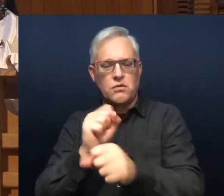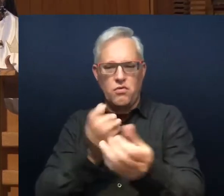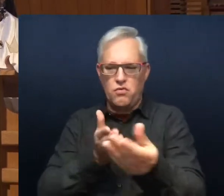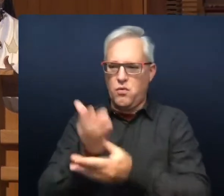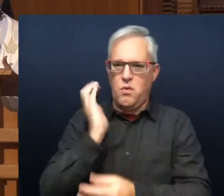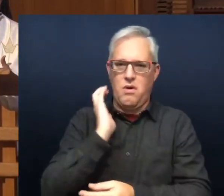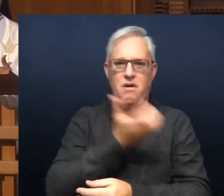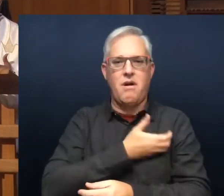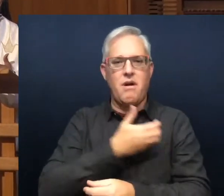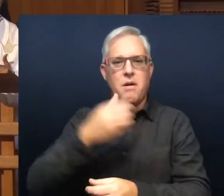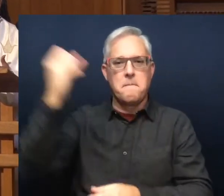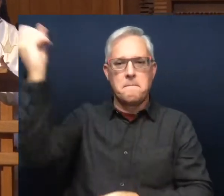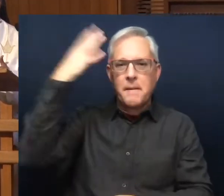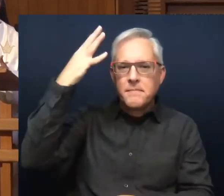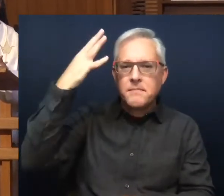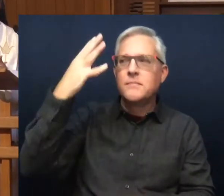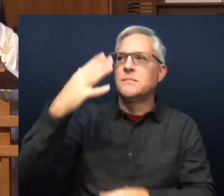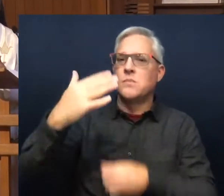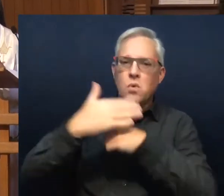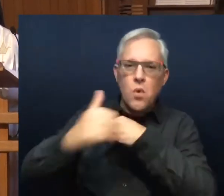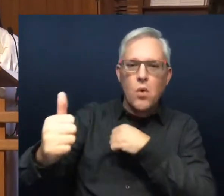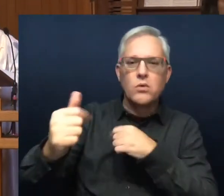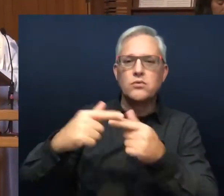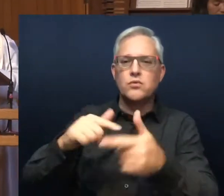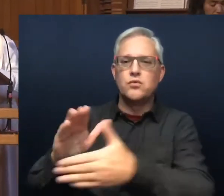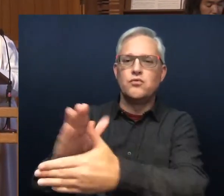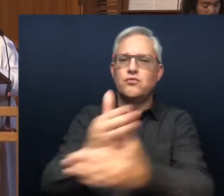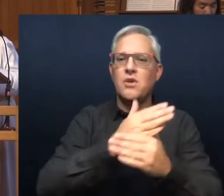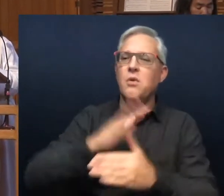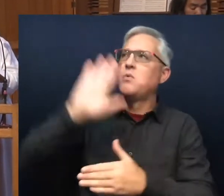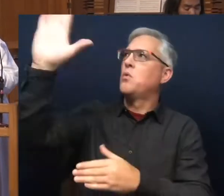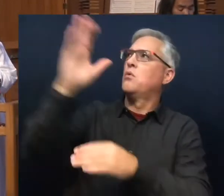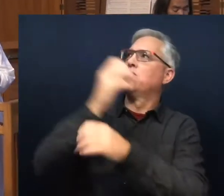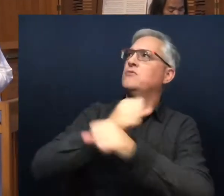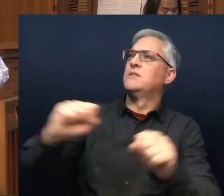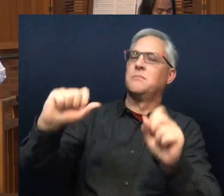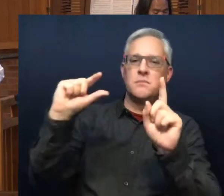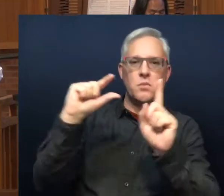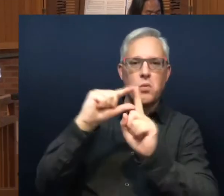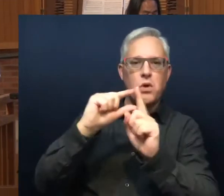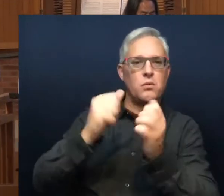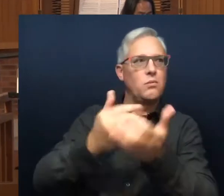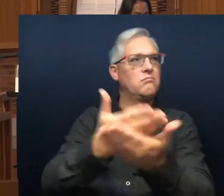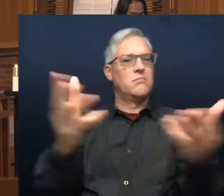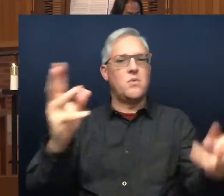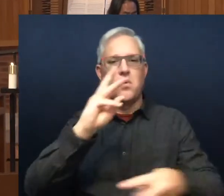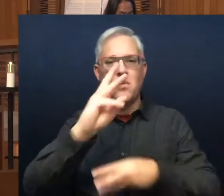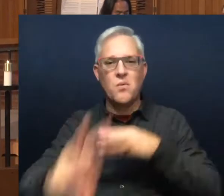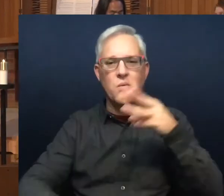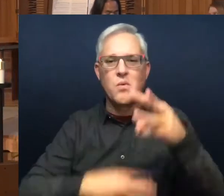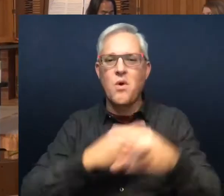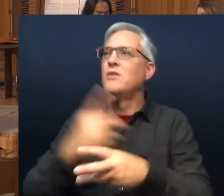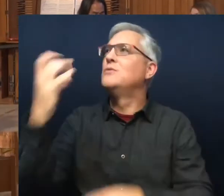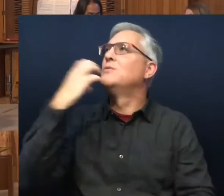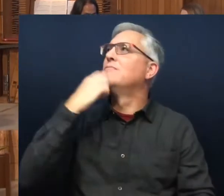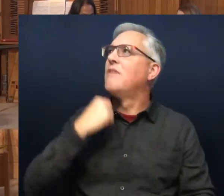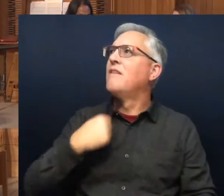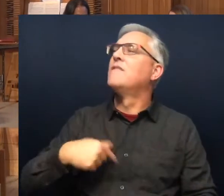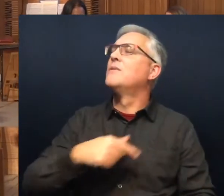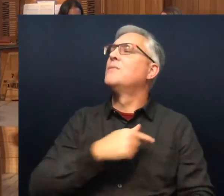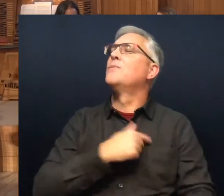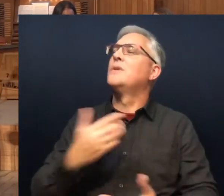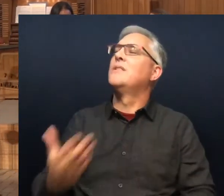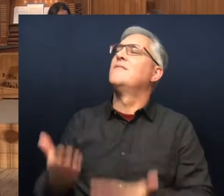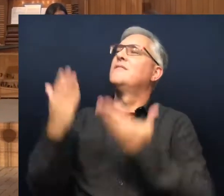baptismal callings, to share your creative and redeeming word with this world you so dearly